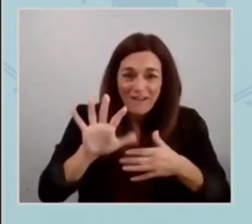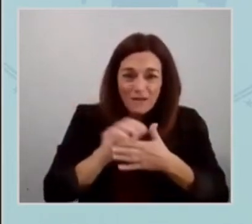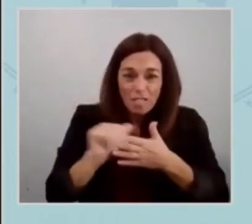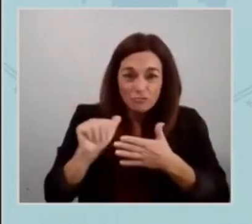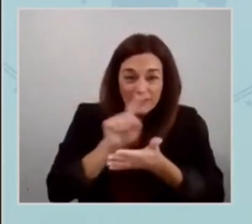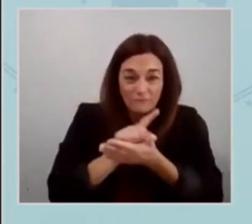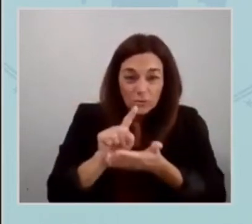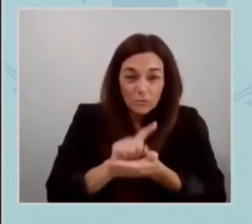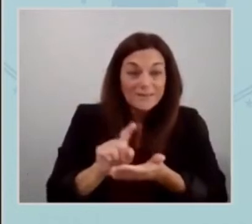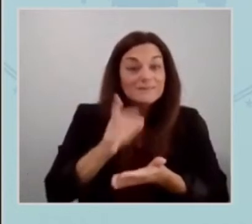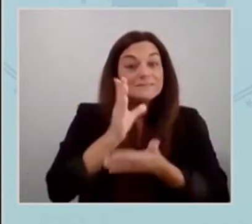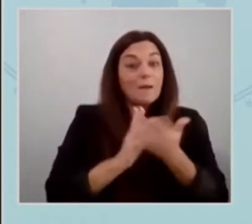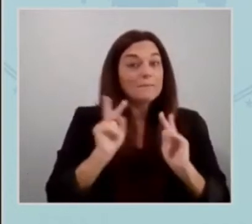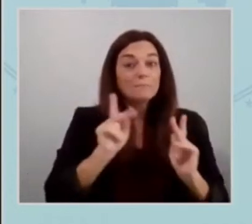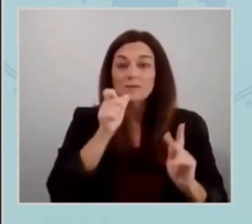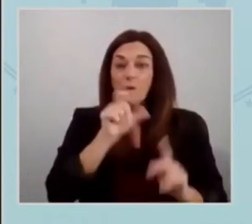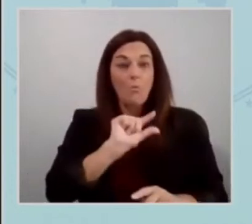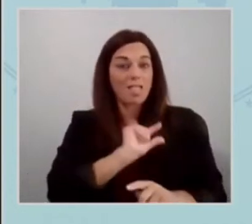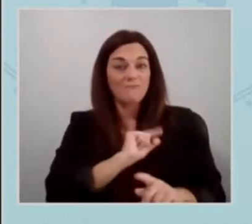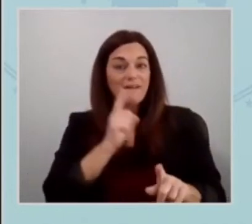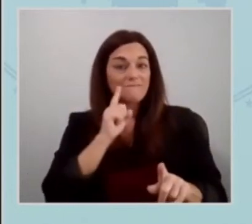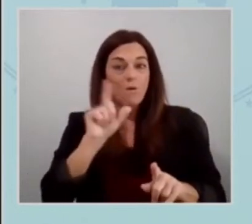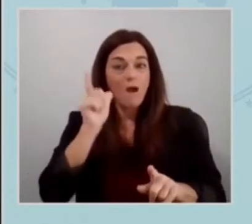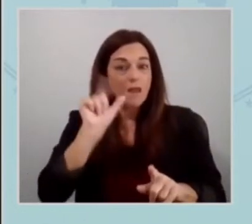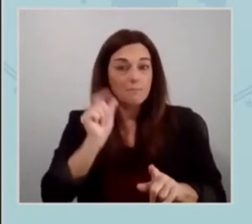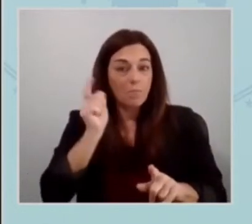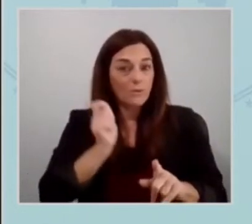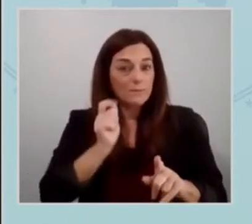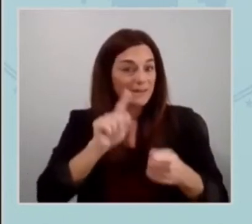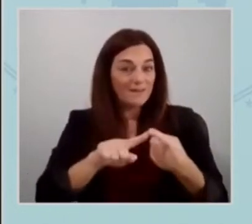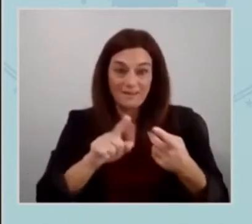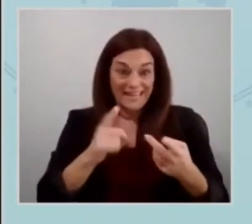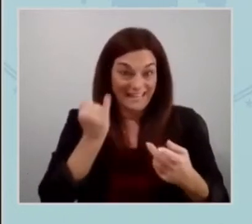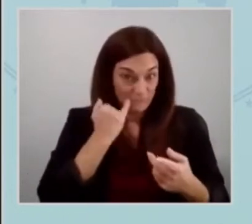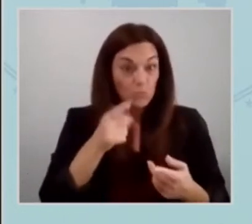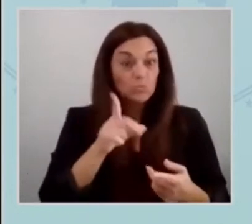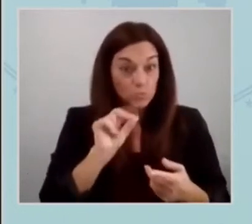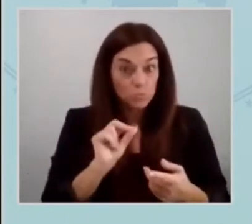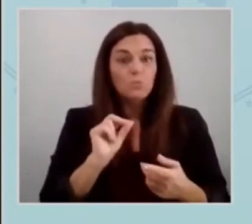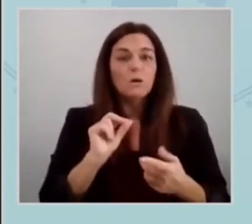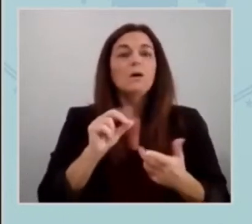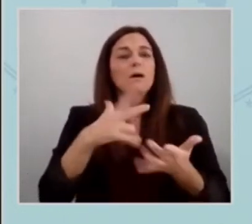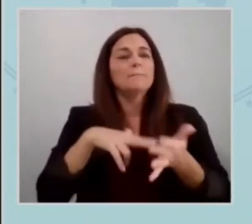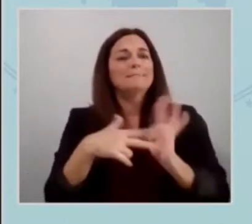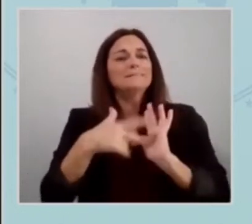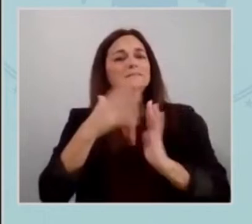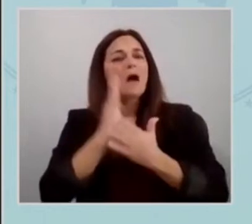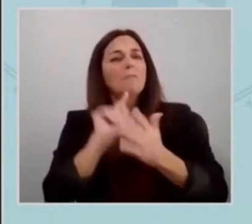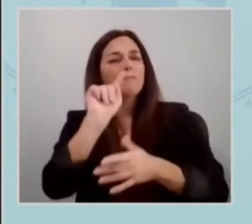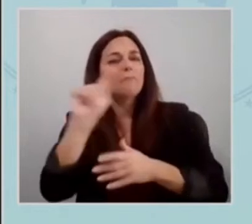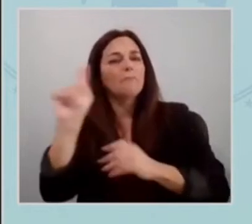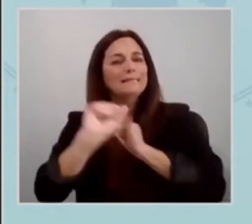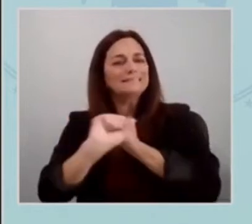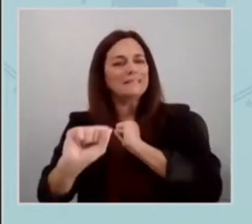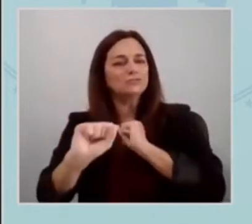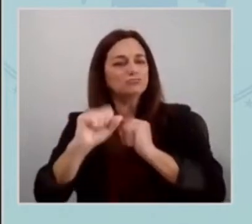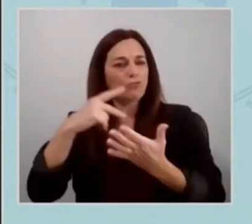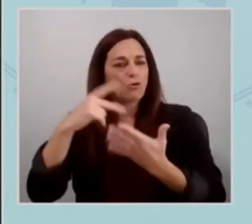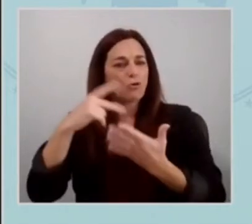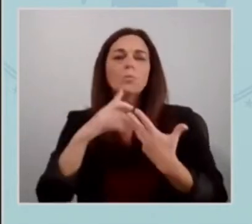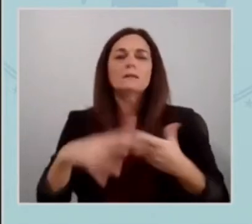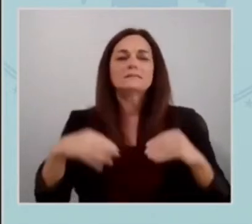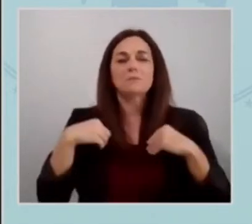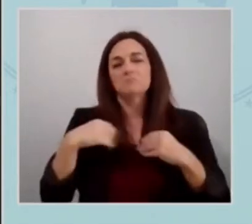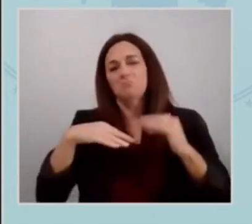of 365 a week. And some people don't qualify for unemployment. And even if you do qualify for unemployment,